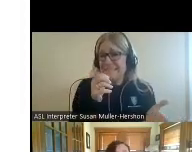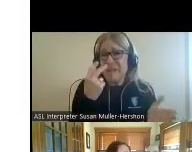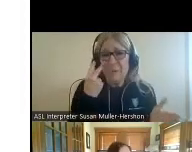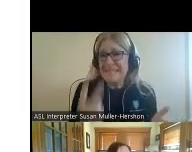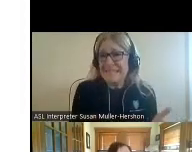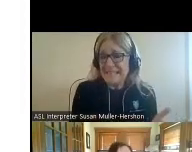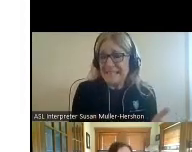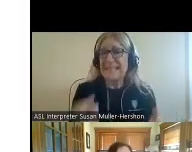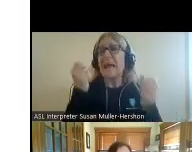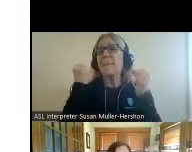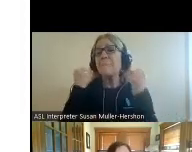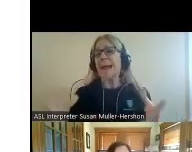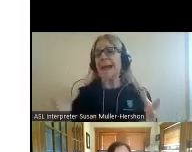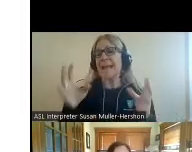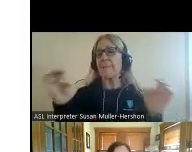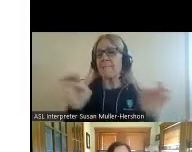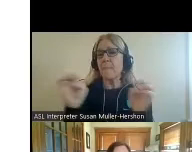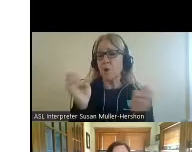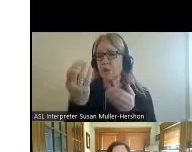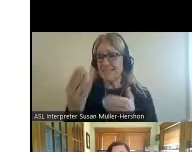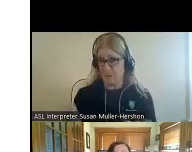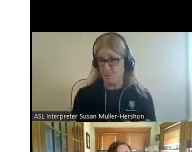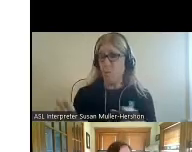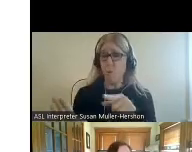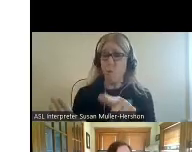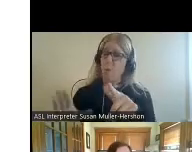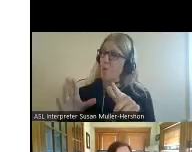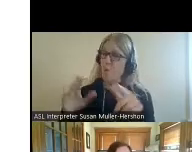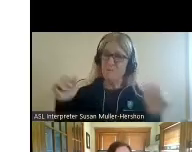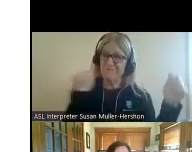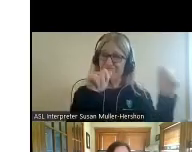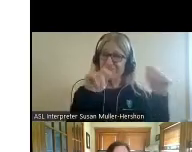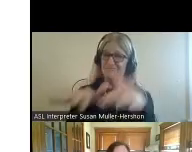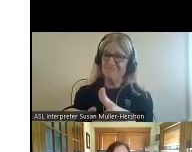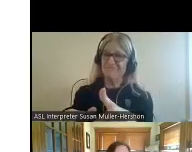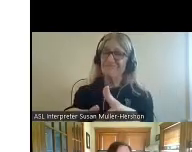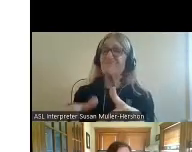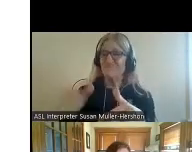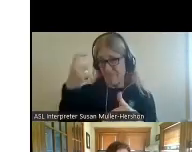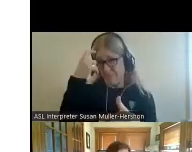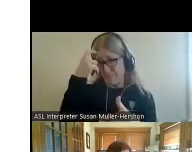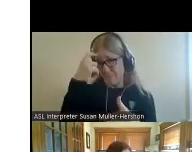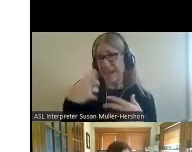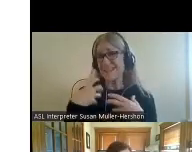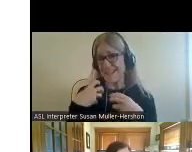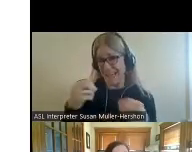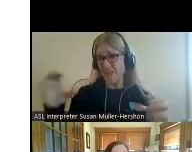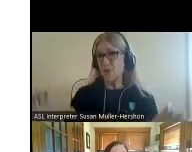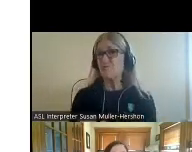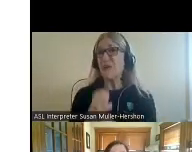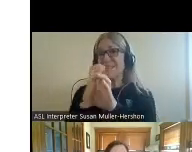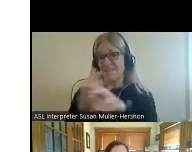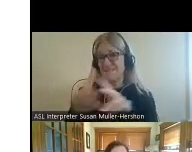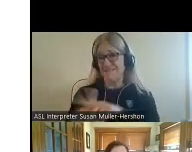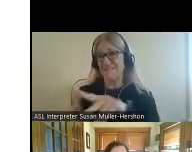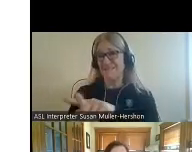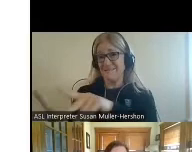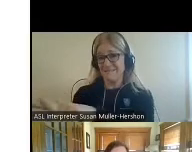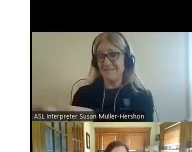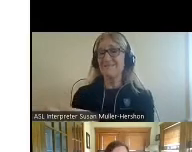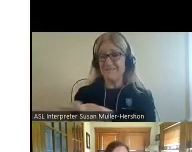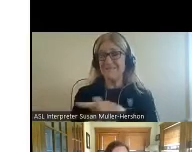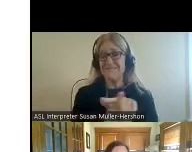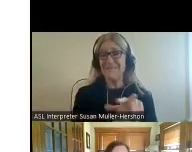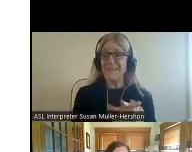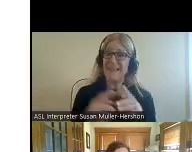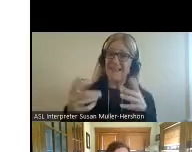of emergency room visits are due to people in a mental health crisis. And we know on a systems level that dealing with